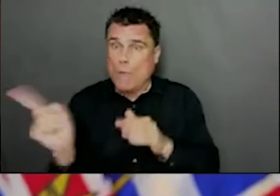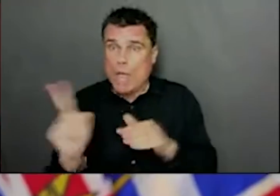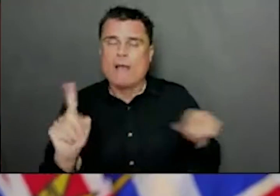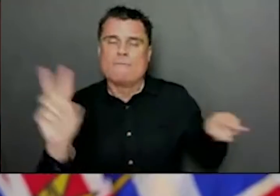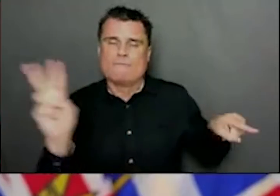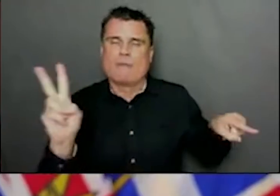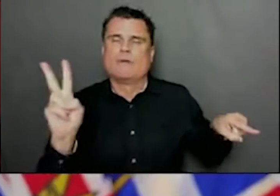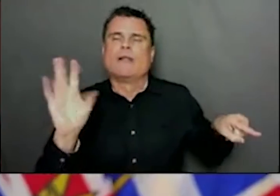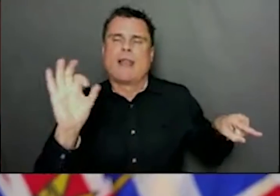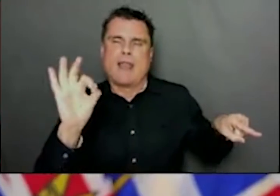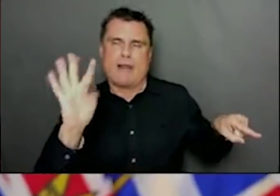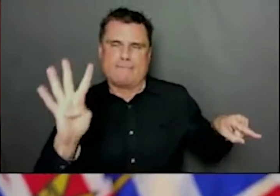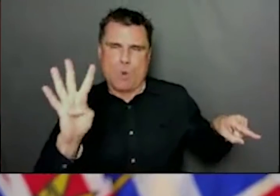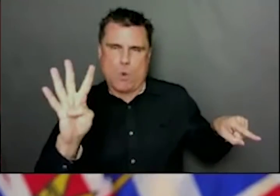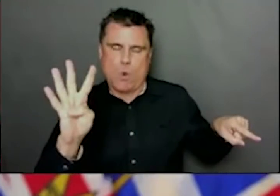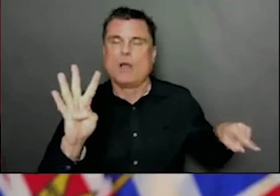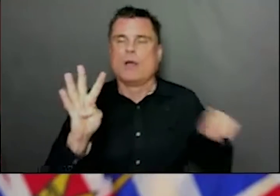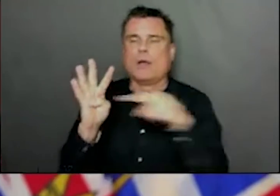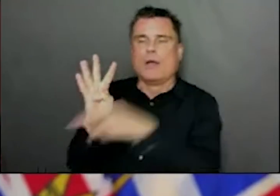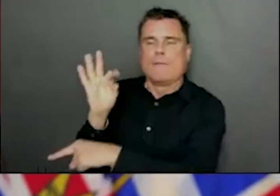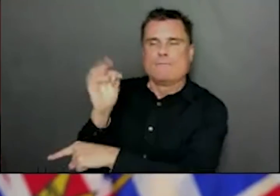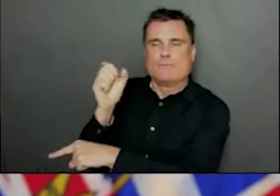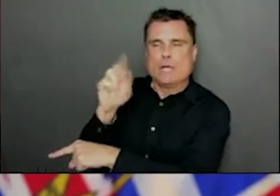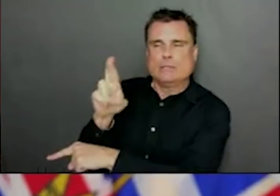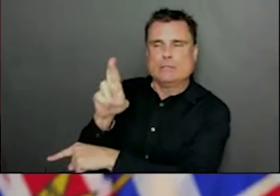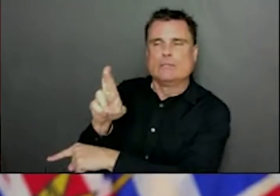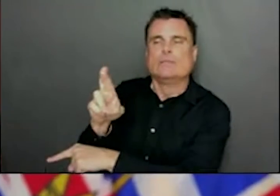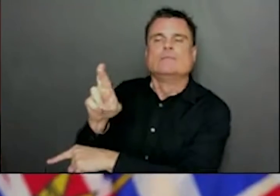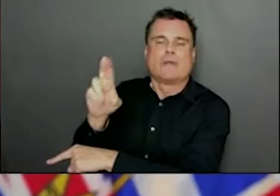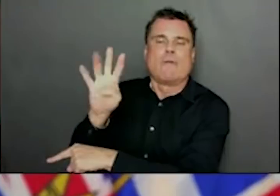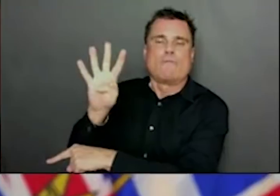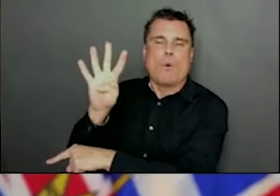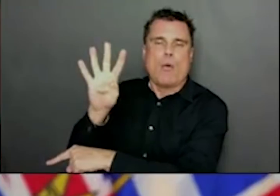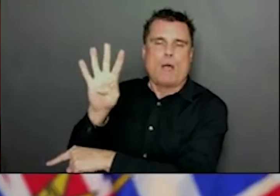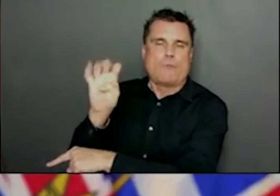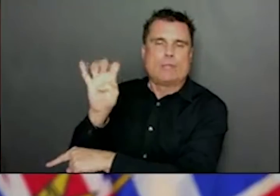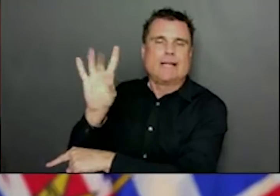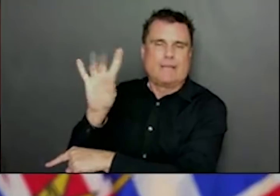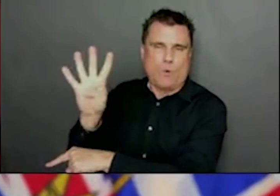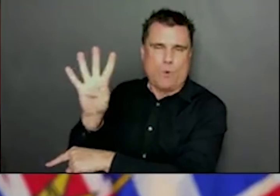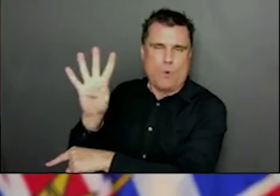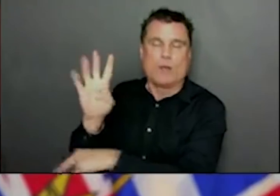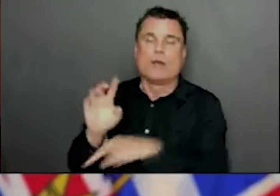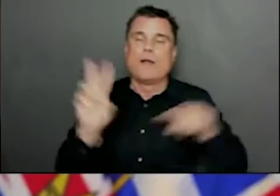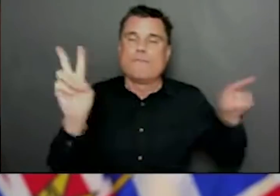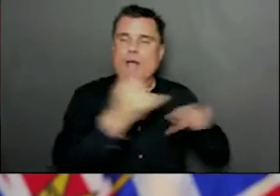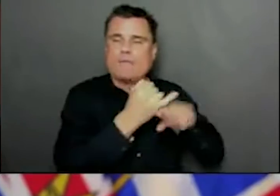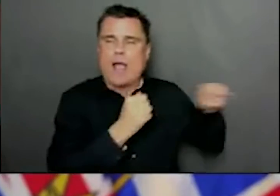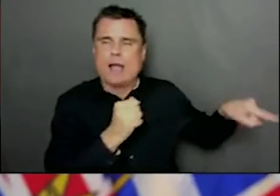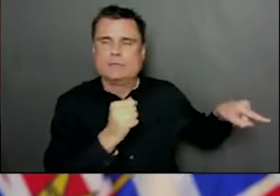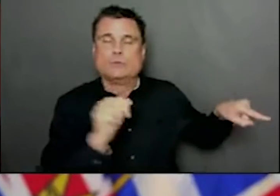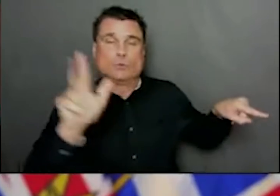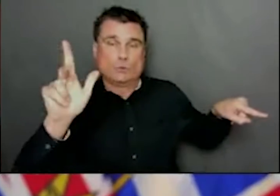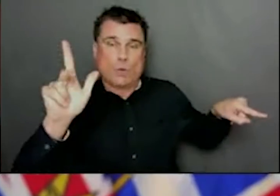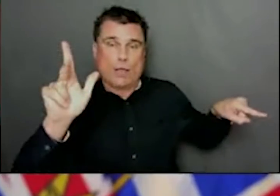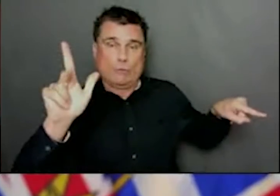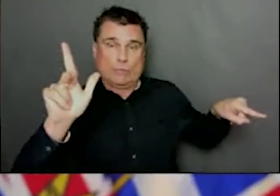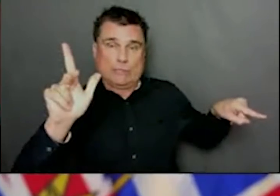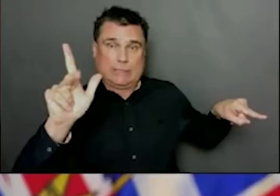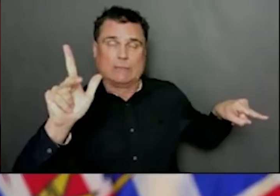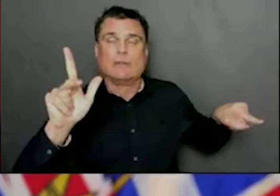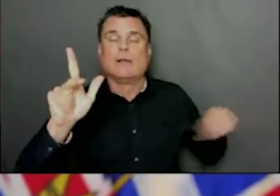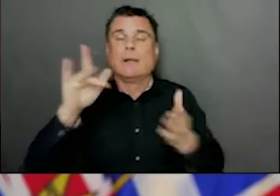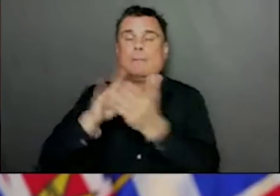484 people reside in the Fraser Health Region, 23 people are on the Vancouver Island Health Region, 96 people